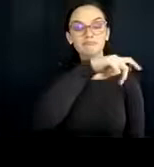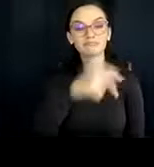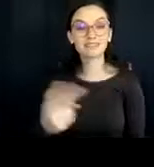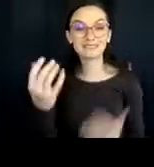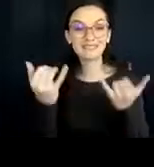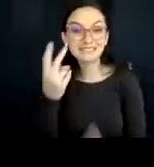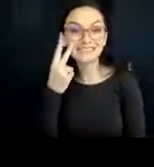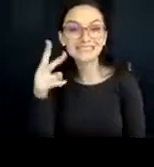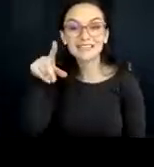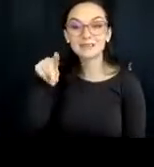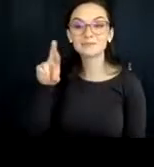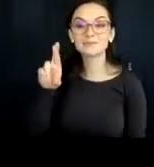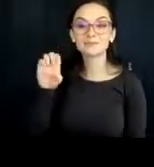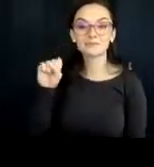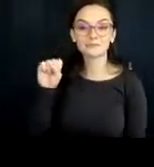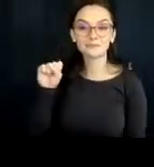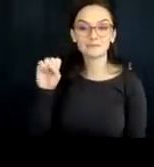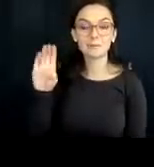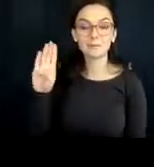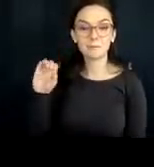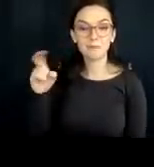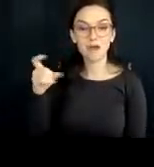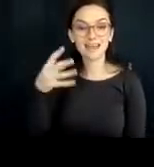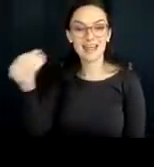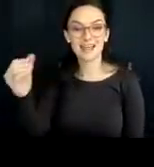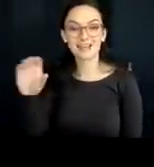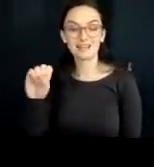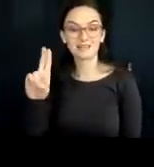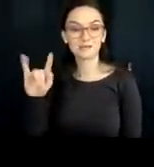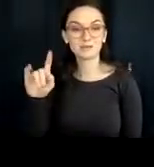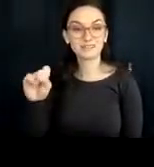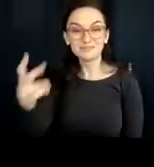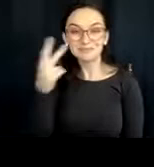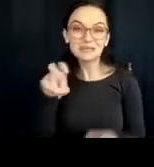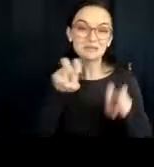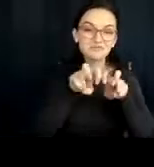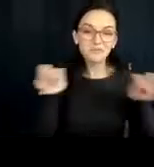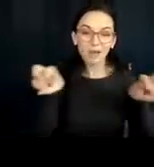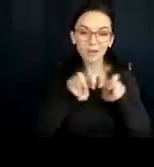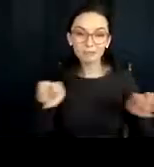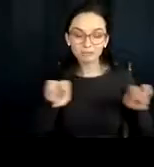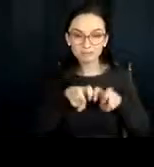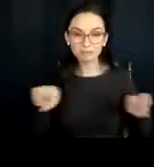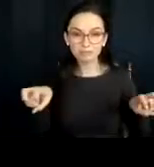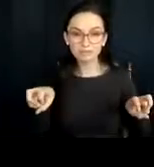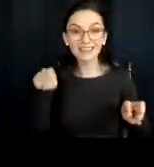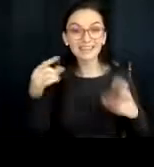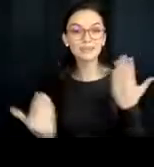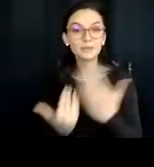suites. These are all the seats that have backs. These are the bleachers. These are the new ones.